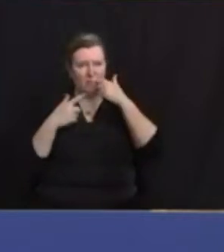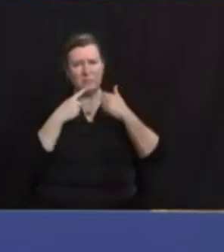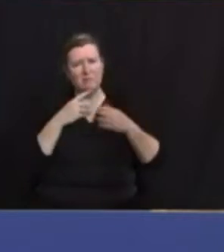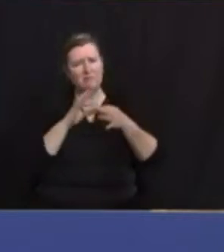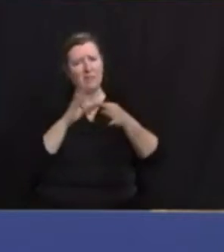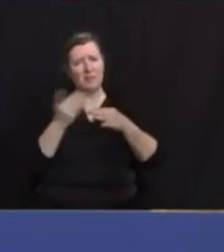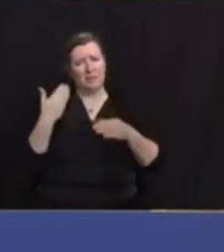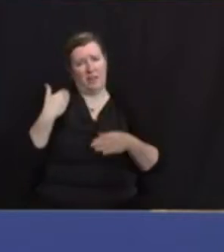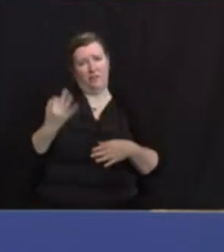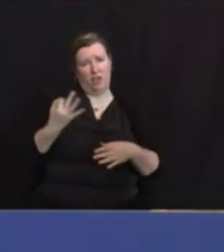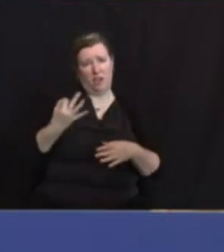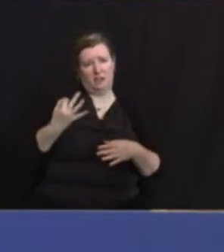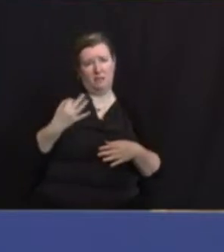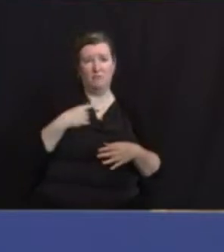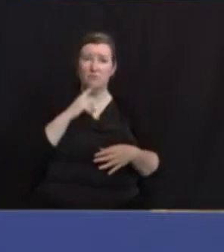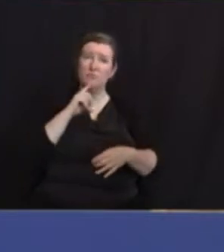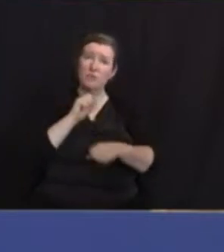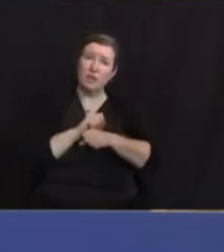really good